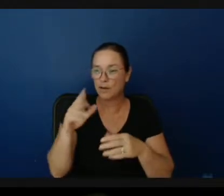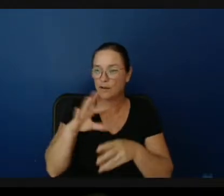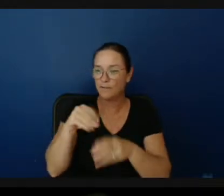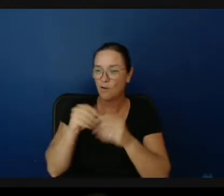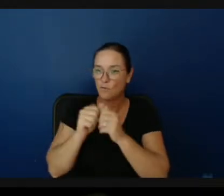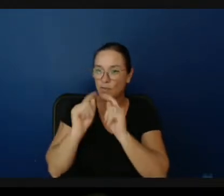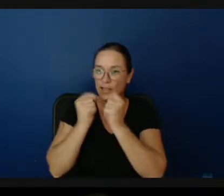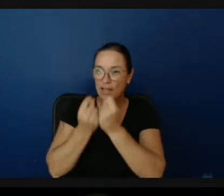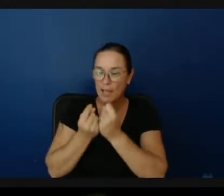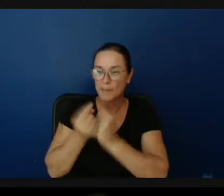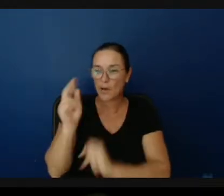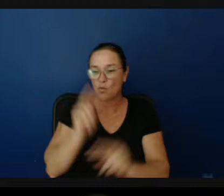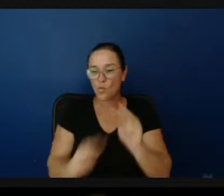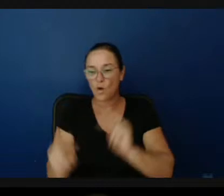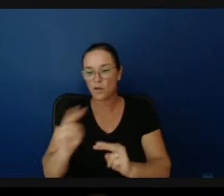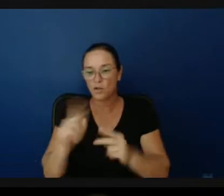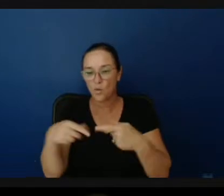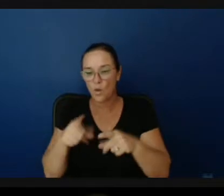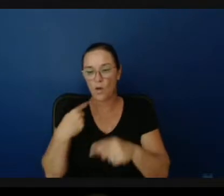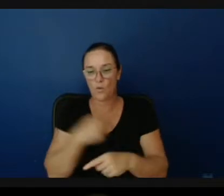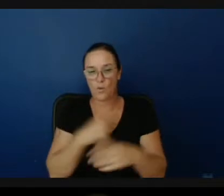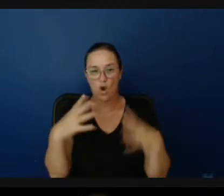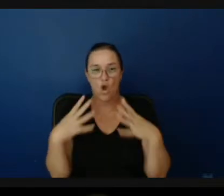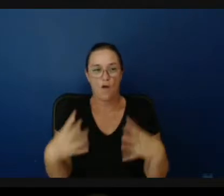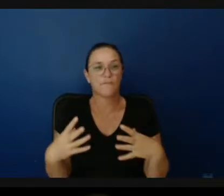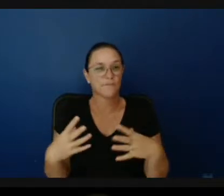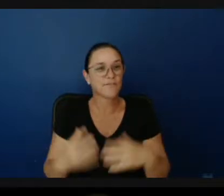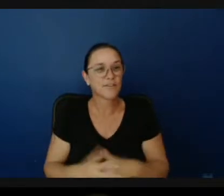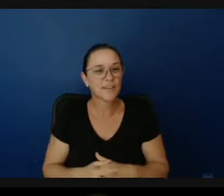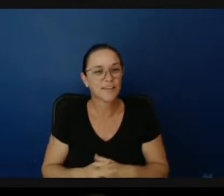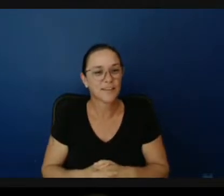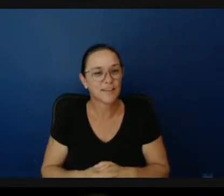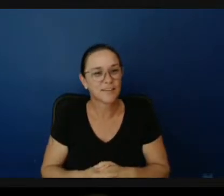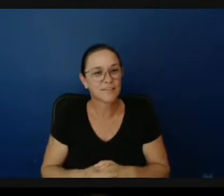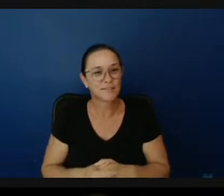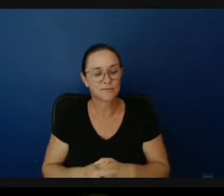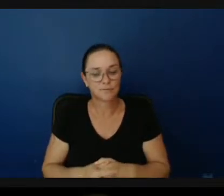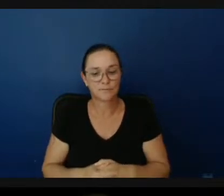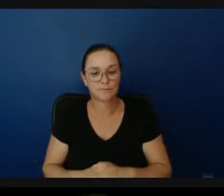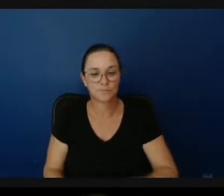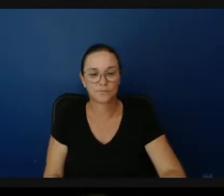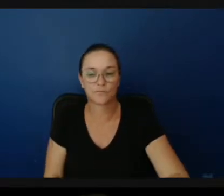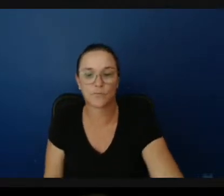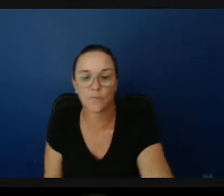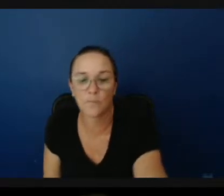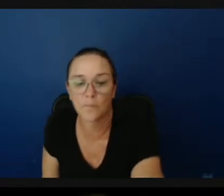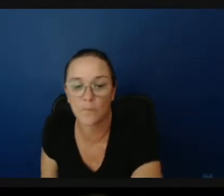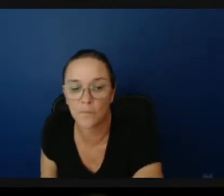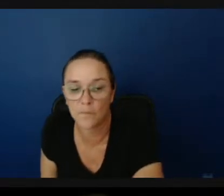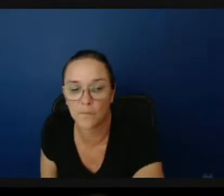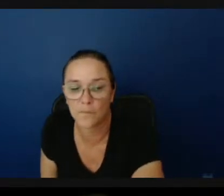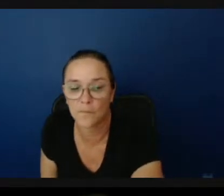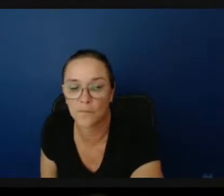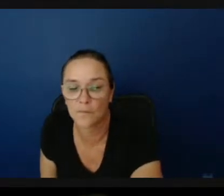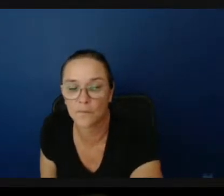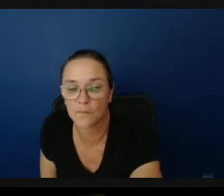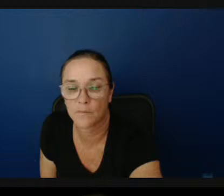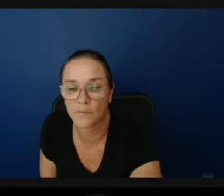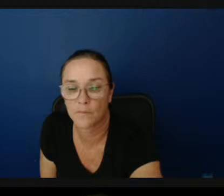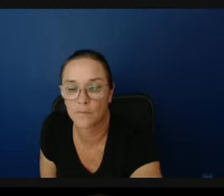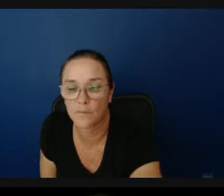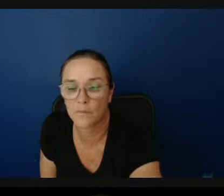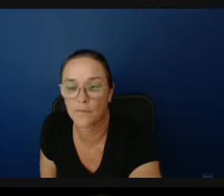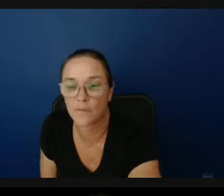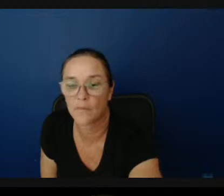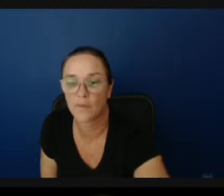while we've been off, catching us up Yeah. here. Yeah, really good to have somebody from